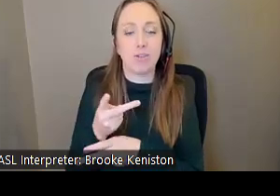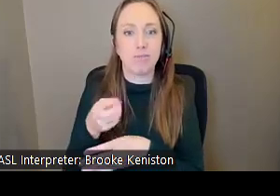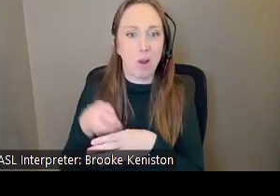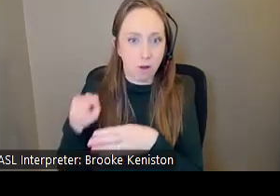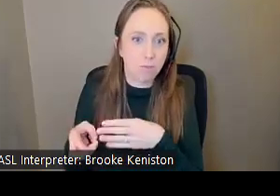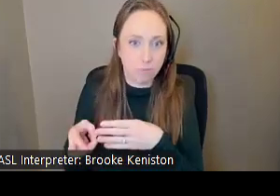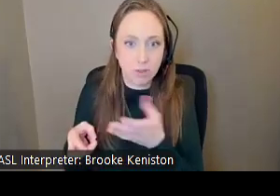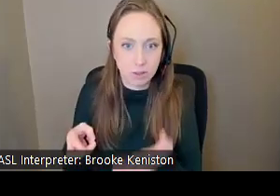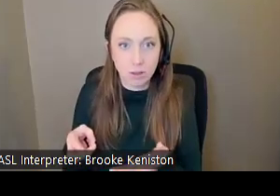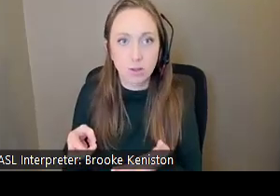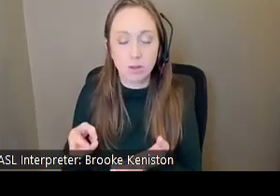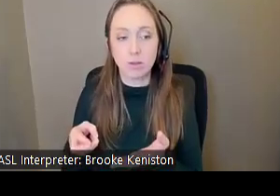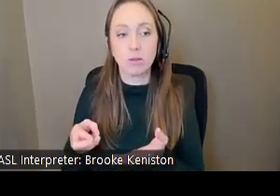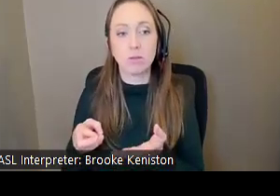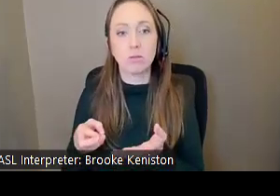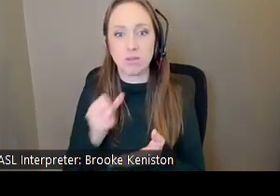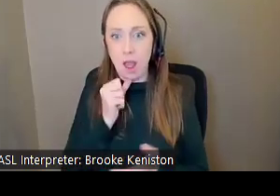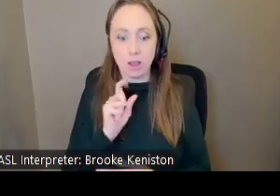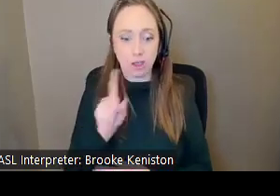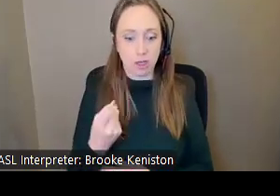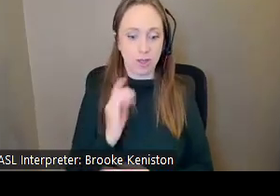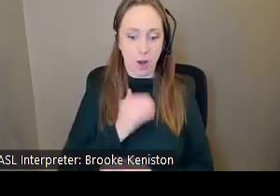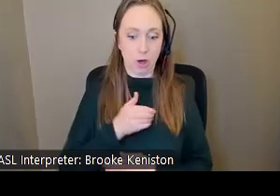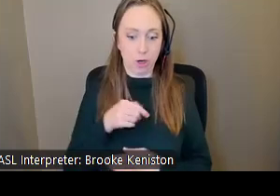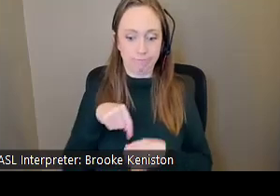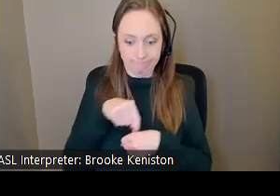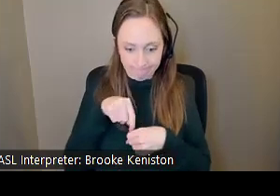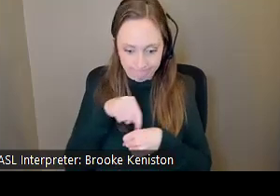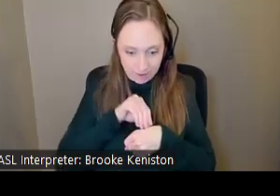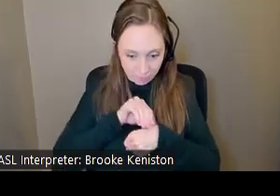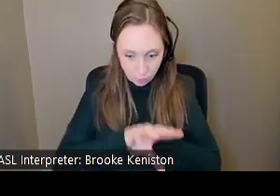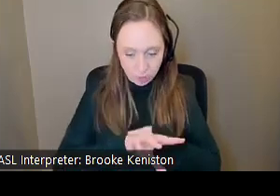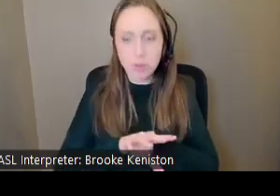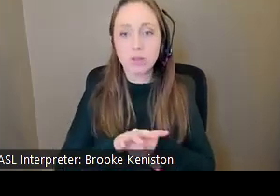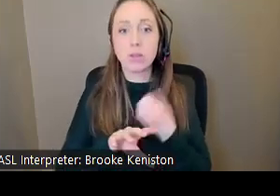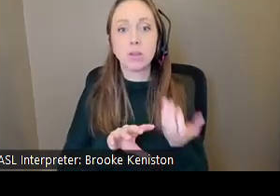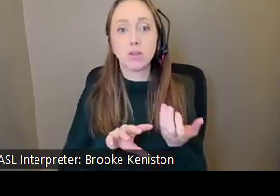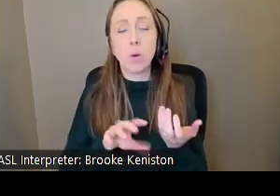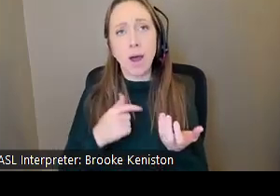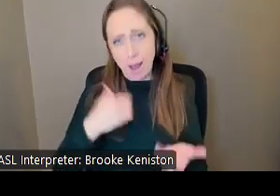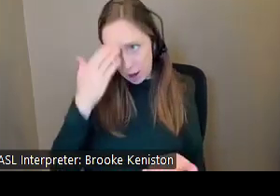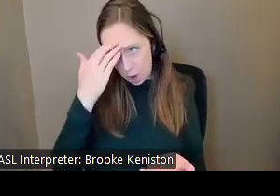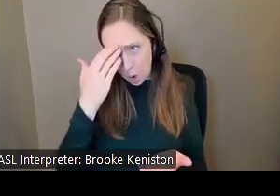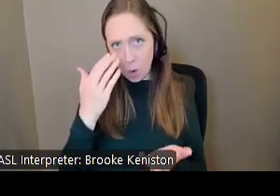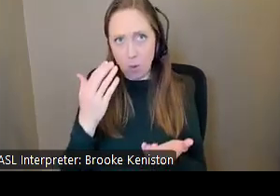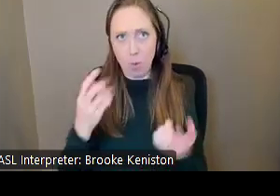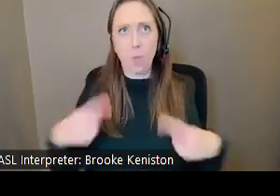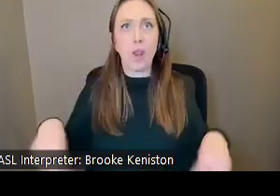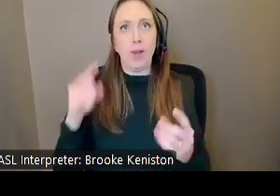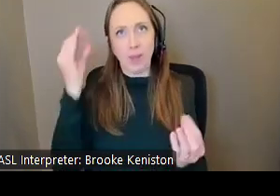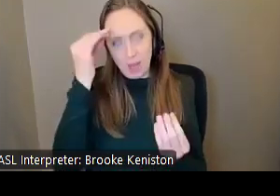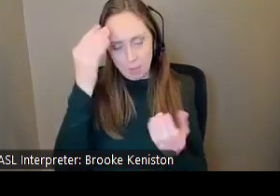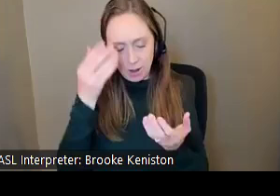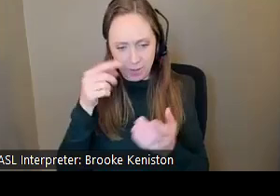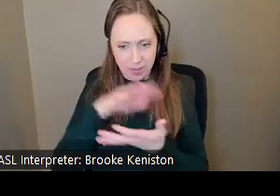that's one of the things that we need to think about. Not that we're not thinking about it. That's the other thing that I would want to say. I don't think none of these